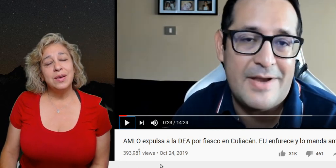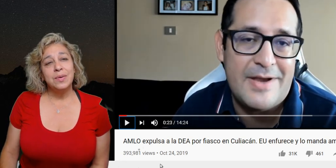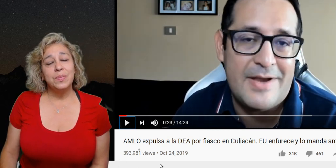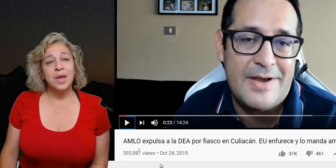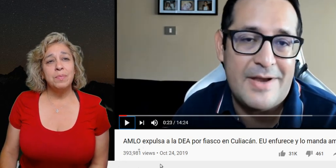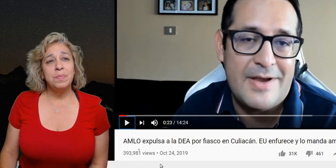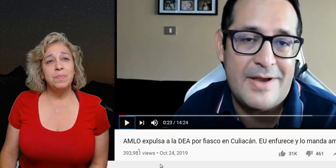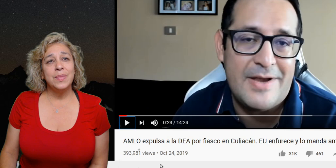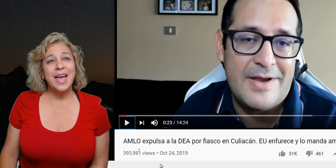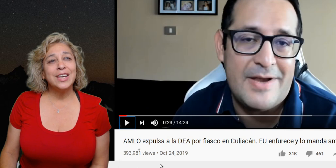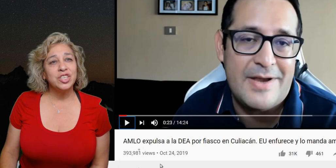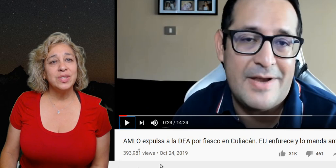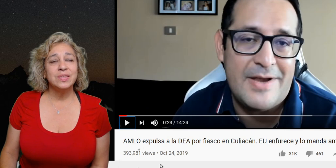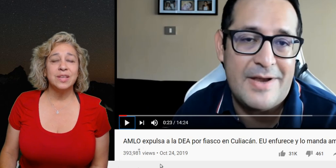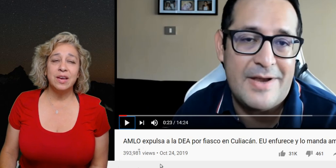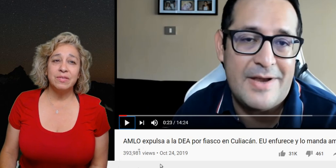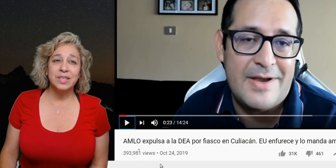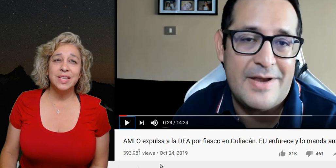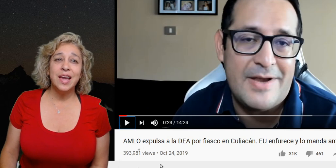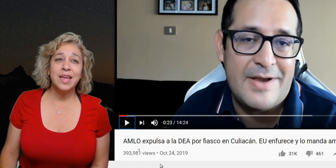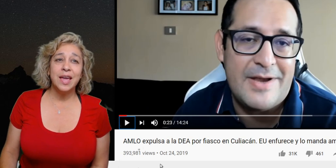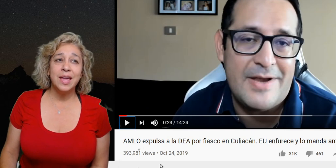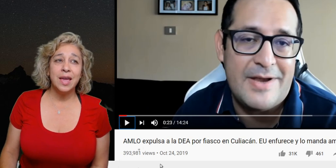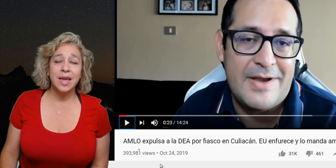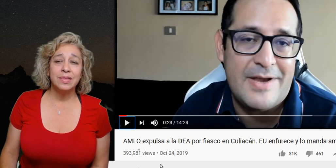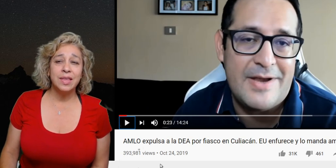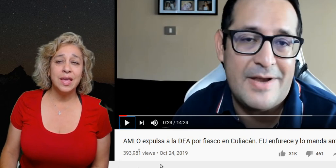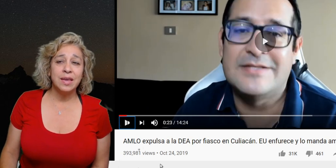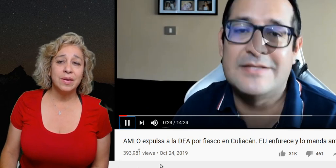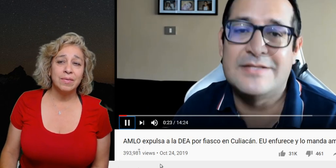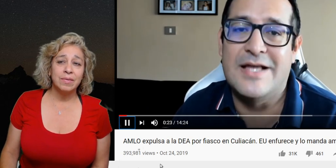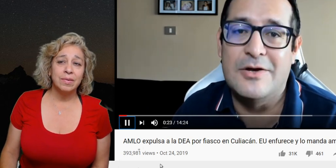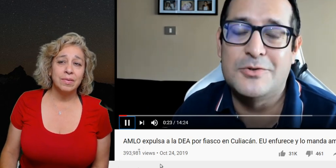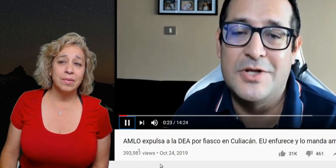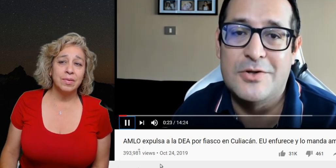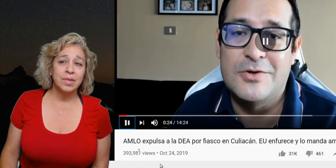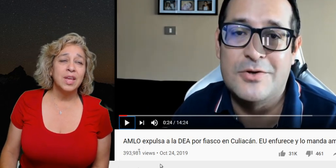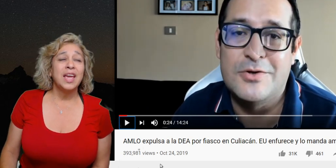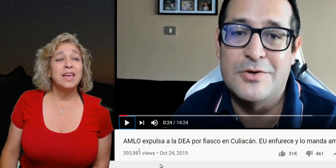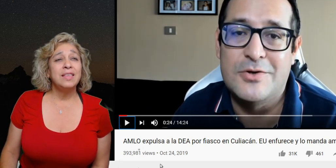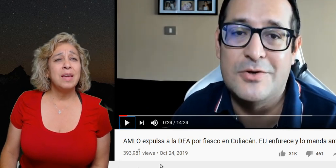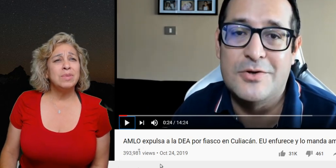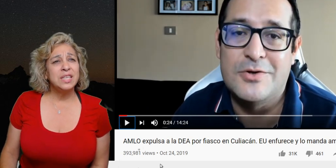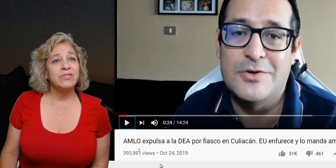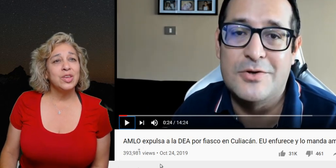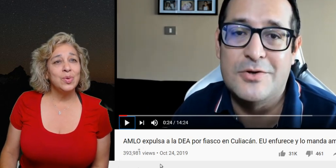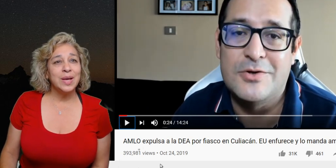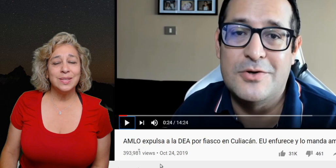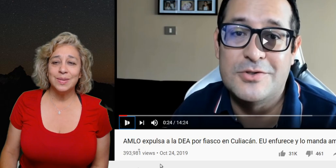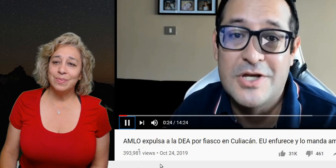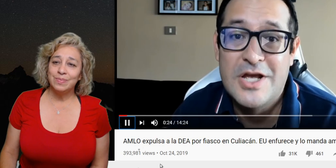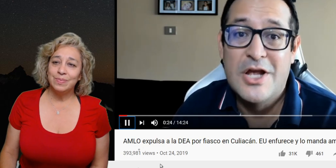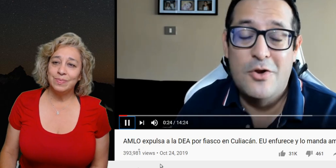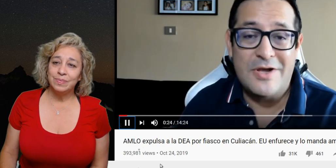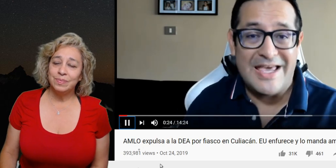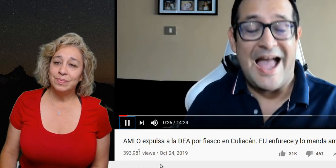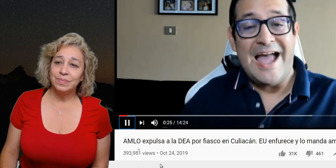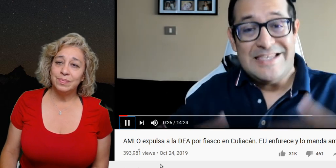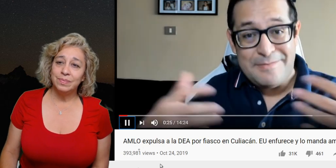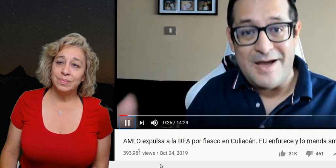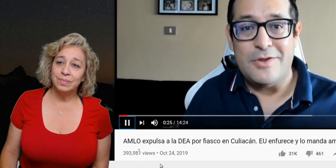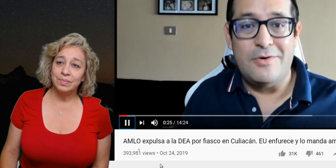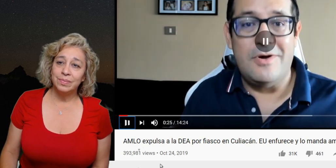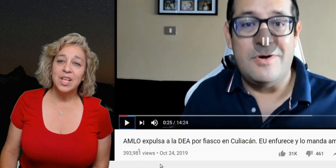the actions of the CIA and the Estados Unidos. And the embassy of the U.S. Lo que